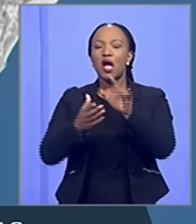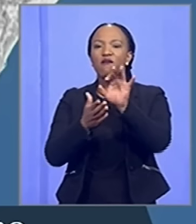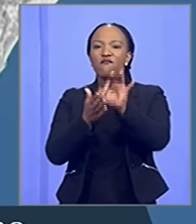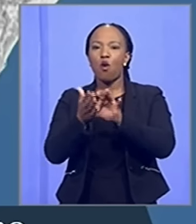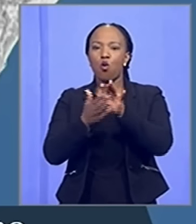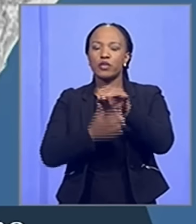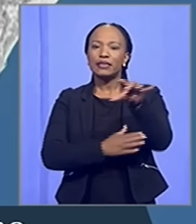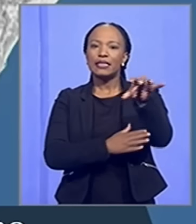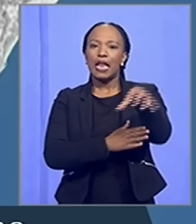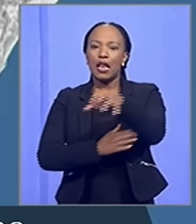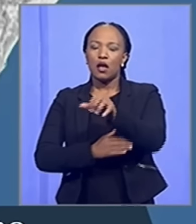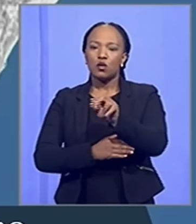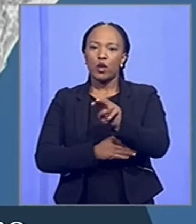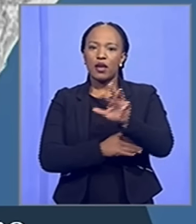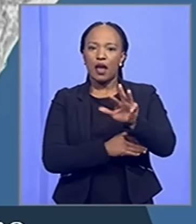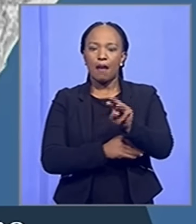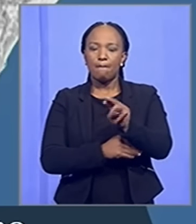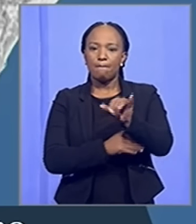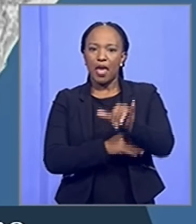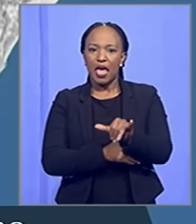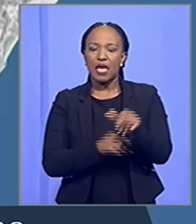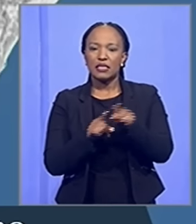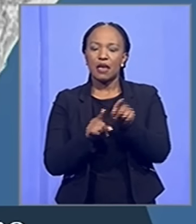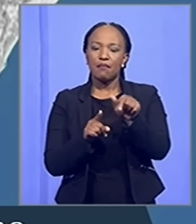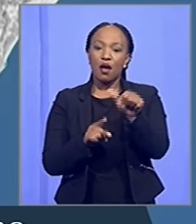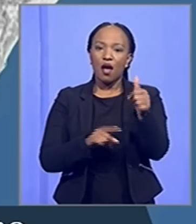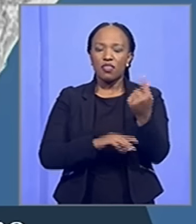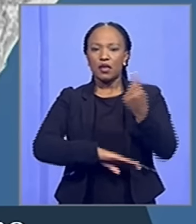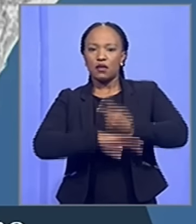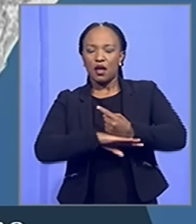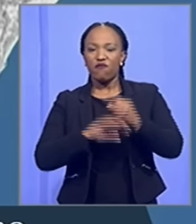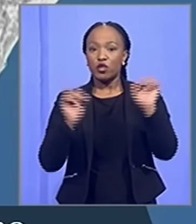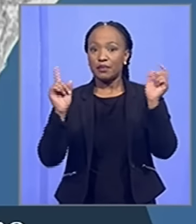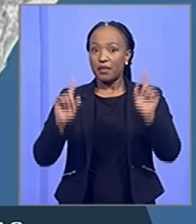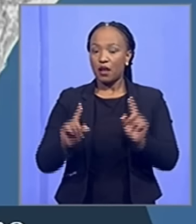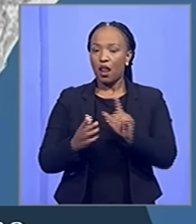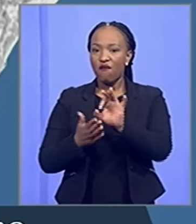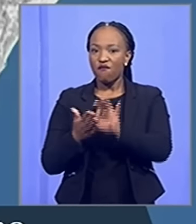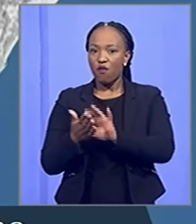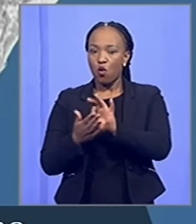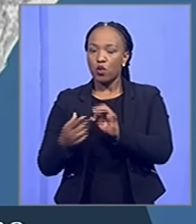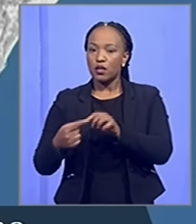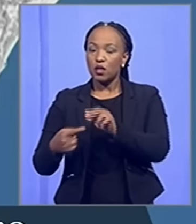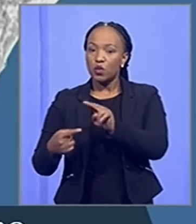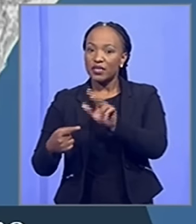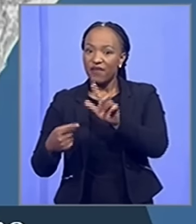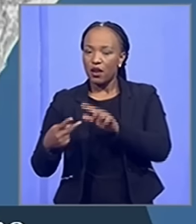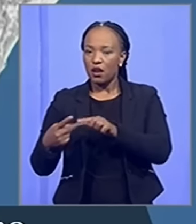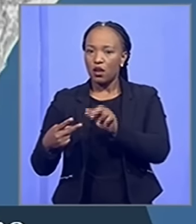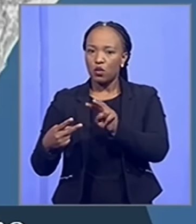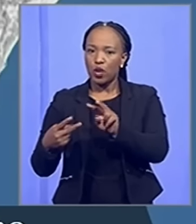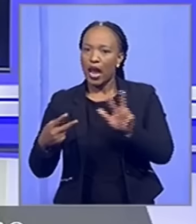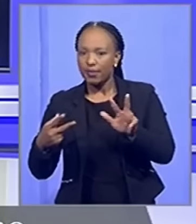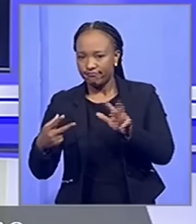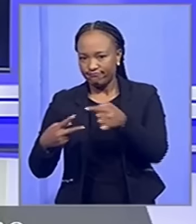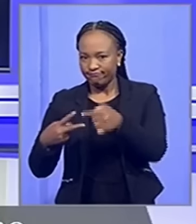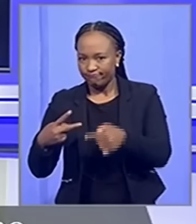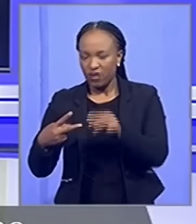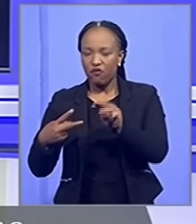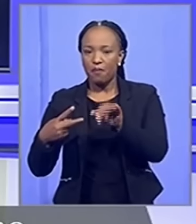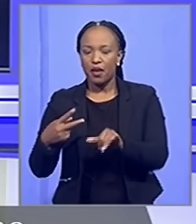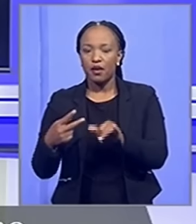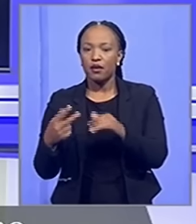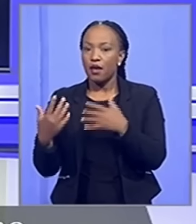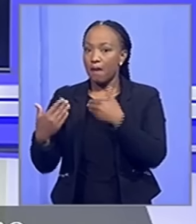ka di-29 tsa May kgotsa ka matsatsi ao a special vote 27 le di-28 tsa May. Re a